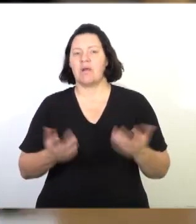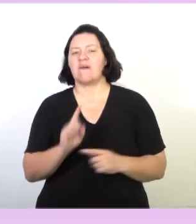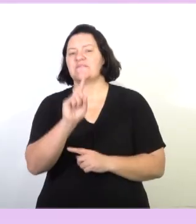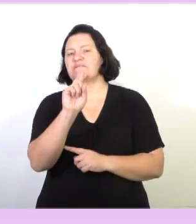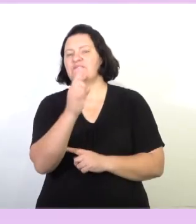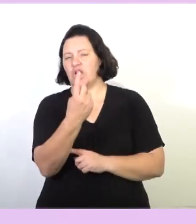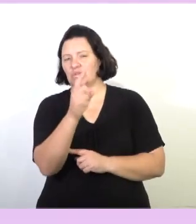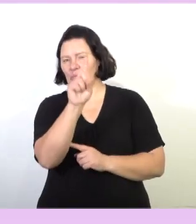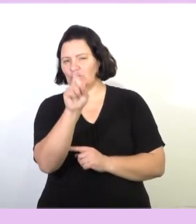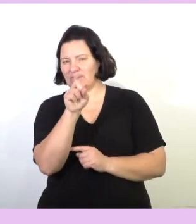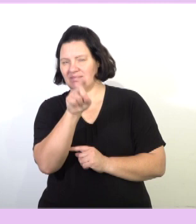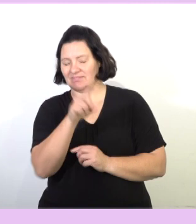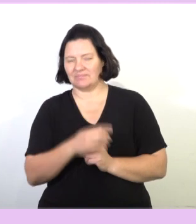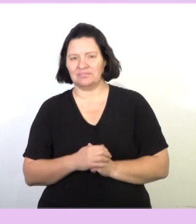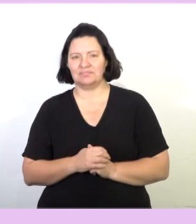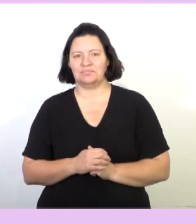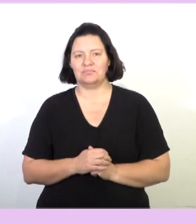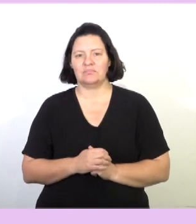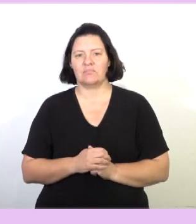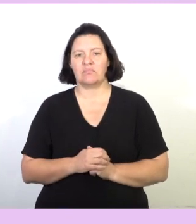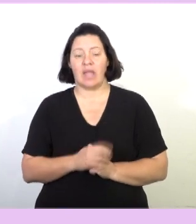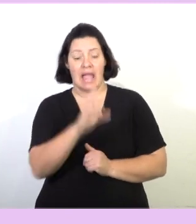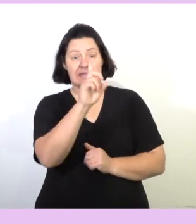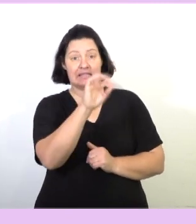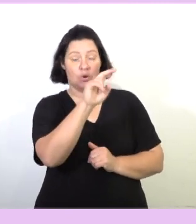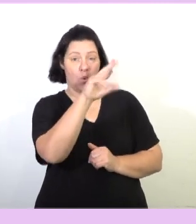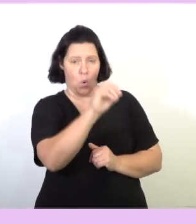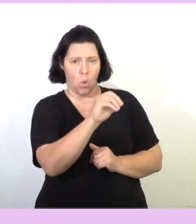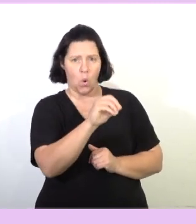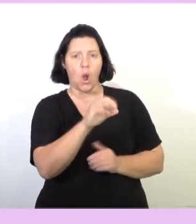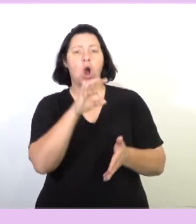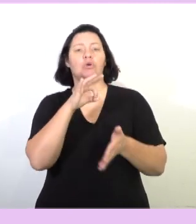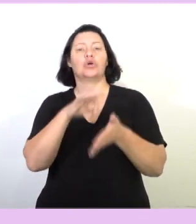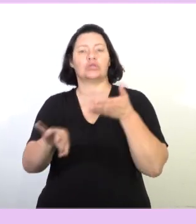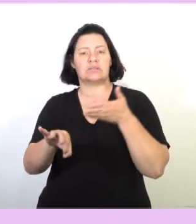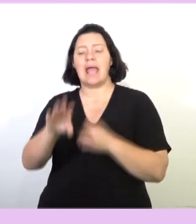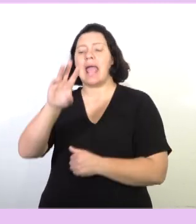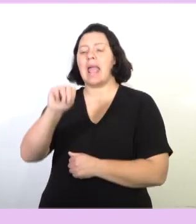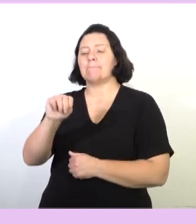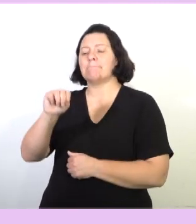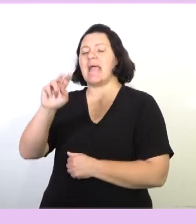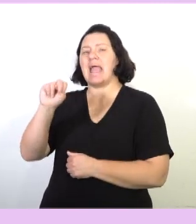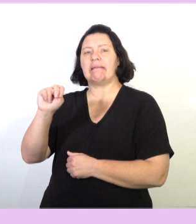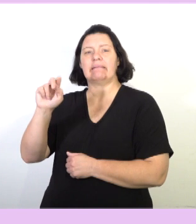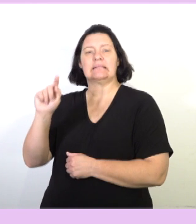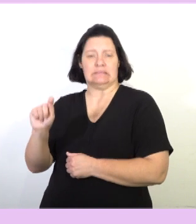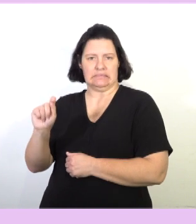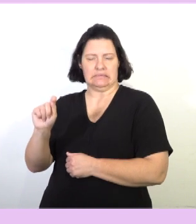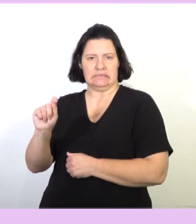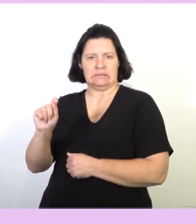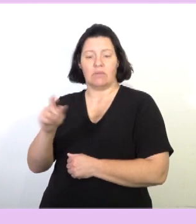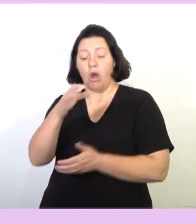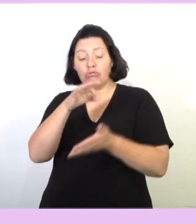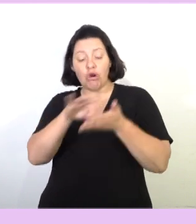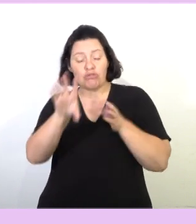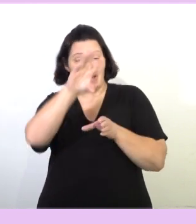Here is the first question. Dino has a cell phone contract with M&T included